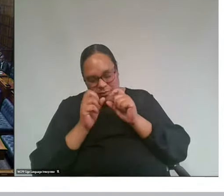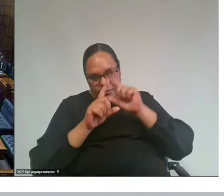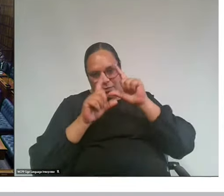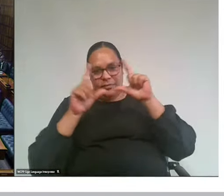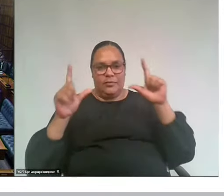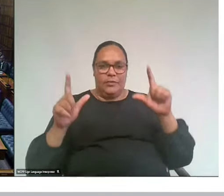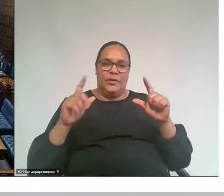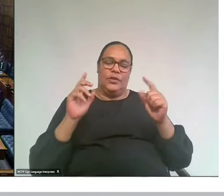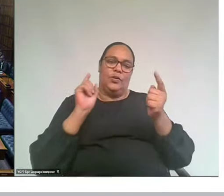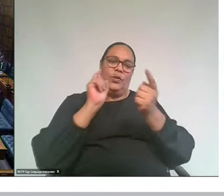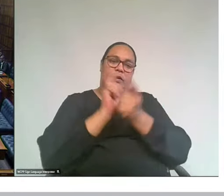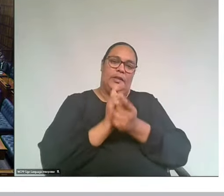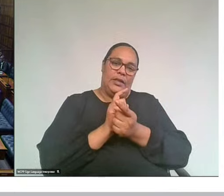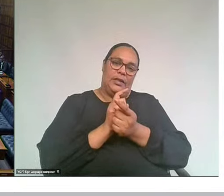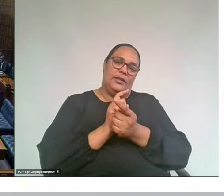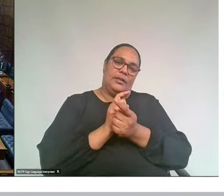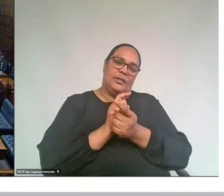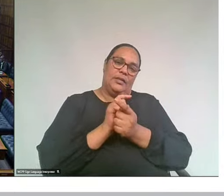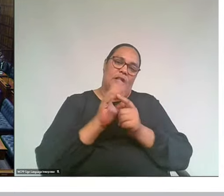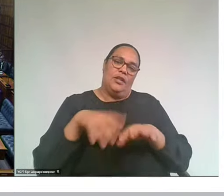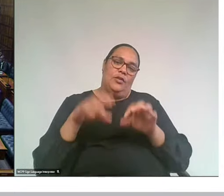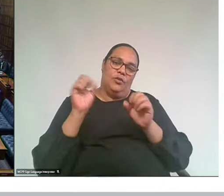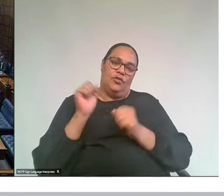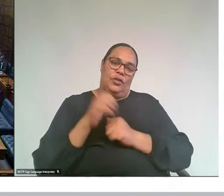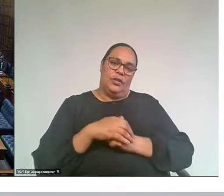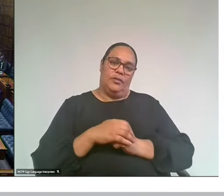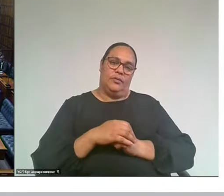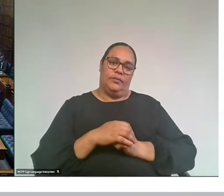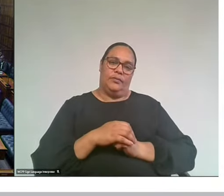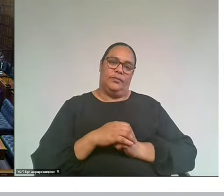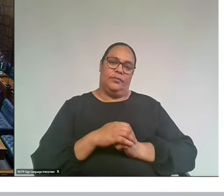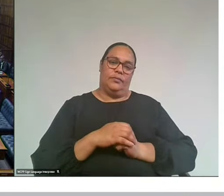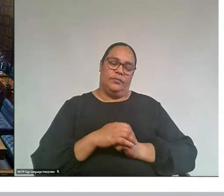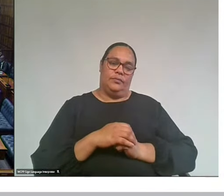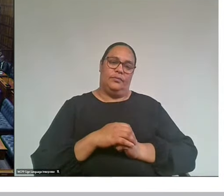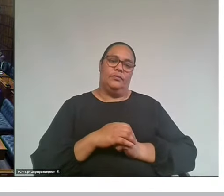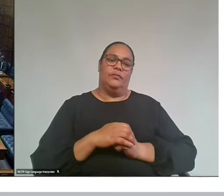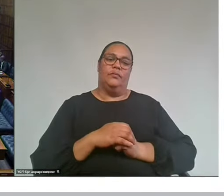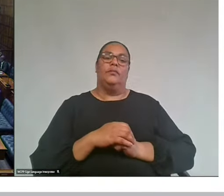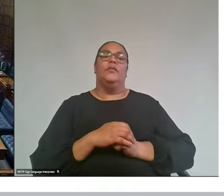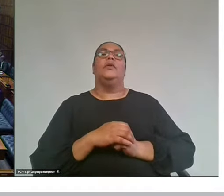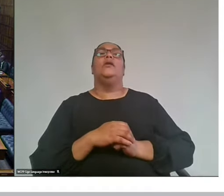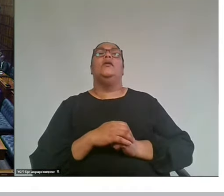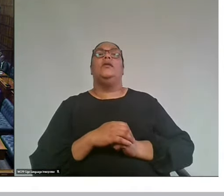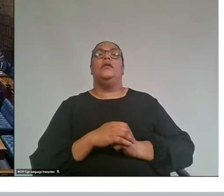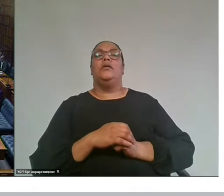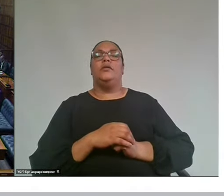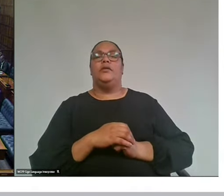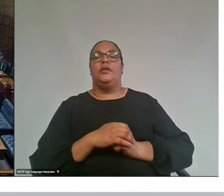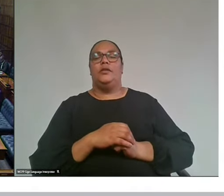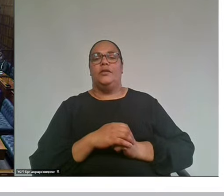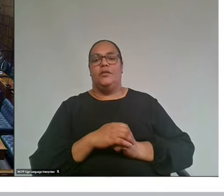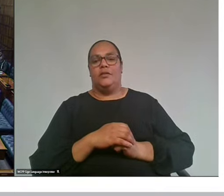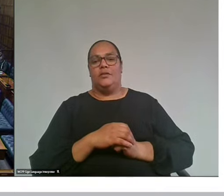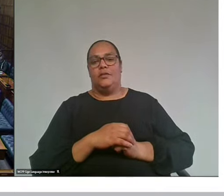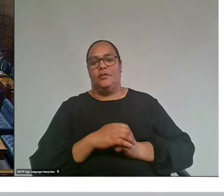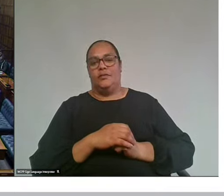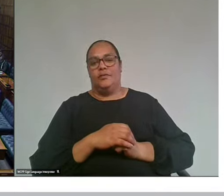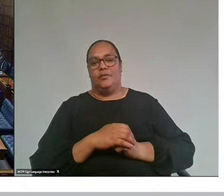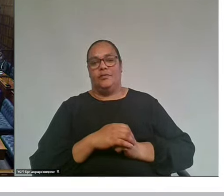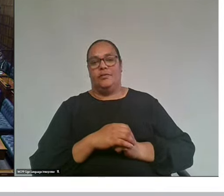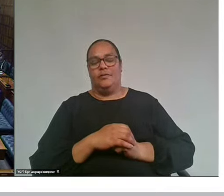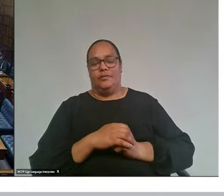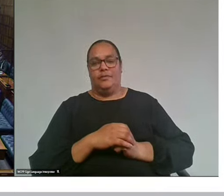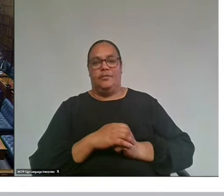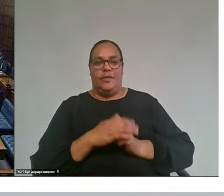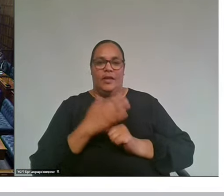to address load sheding thank you thank you very much um